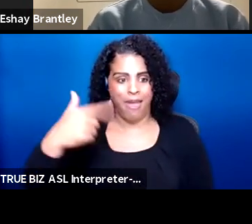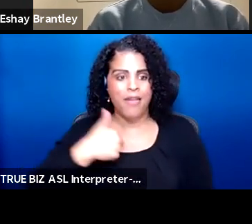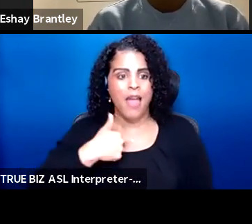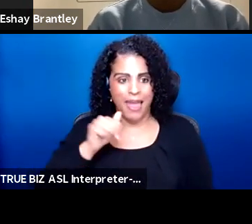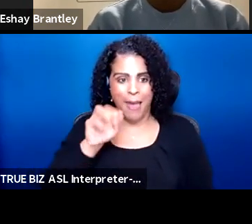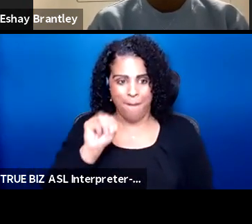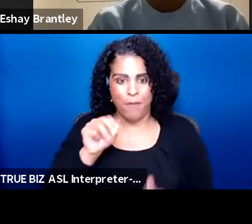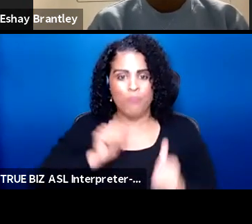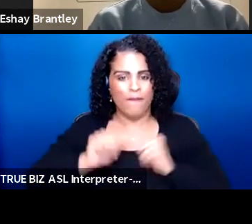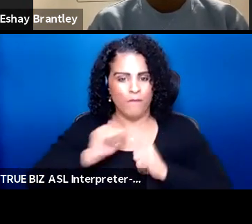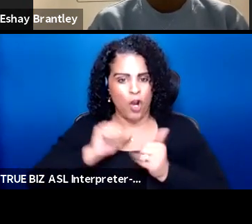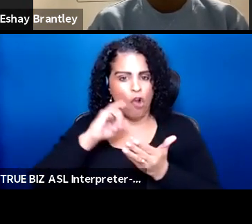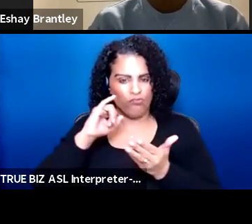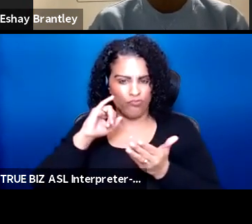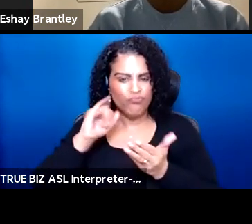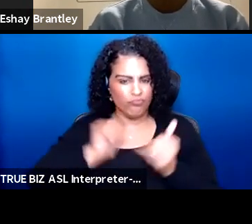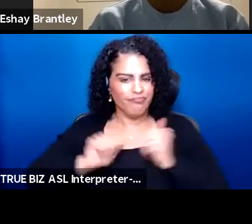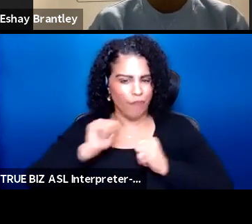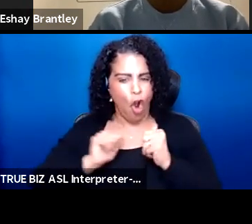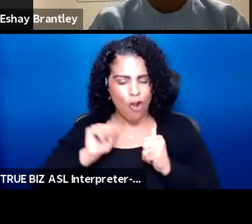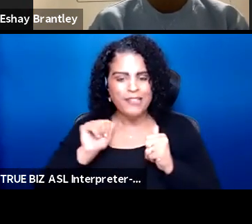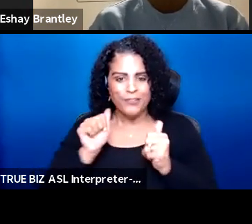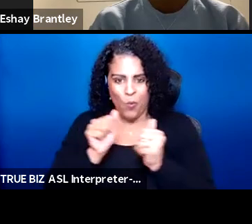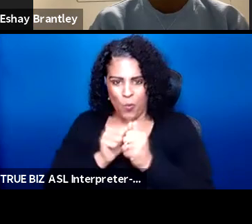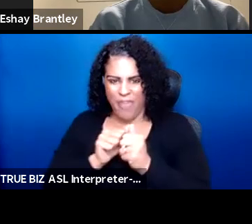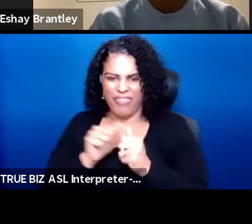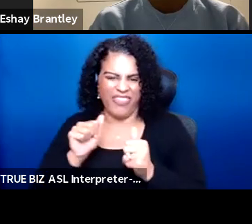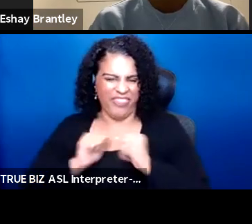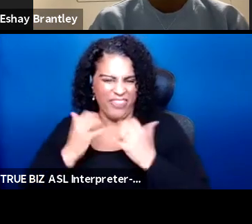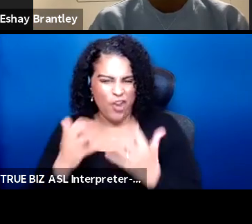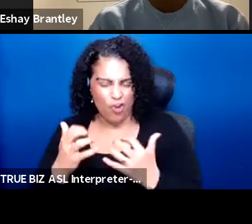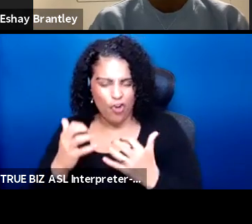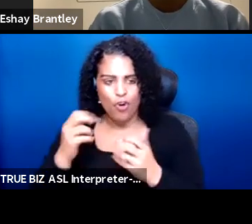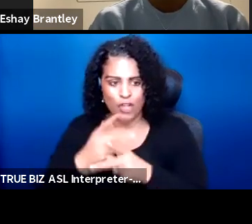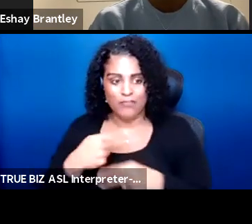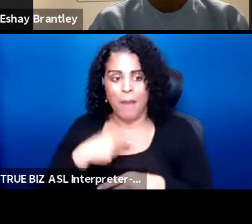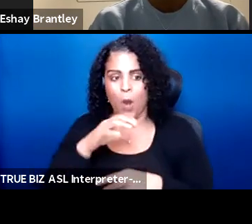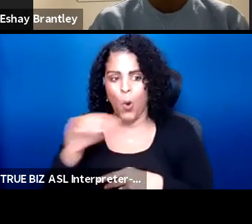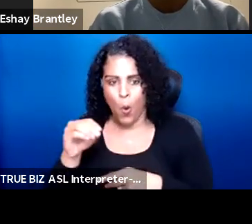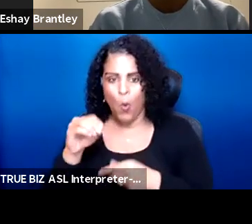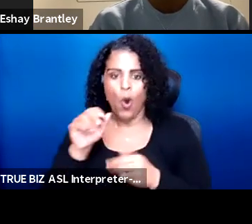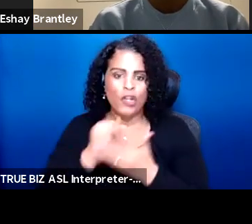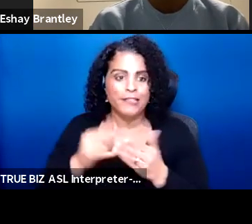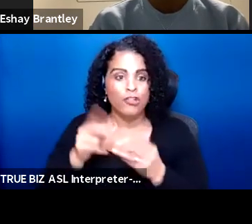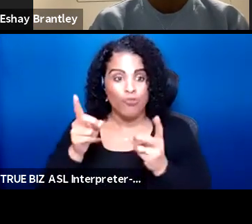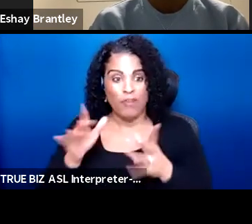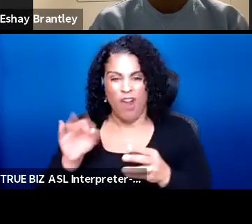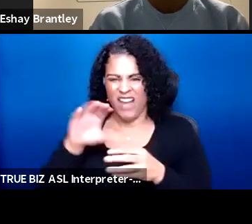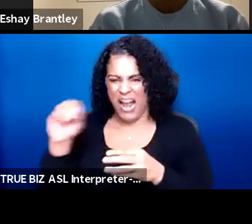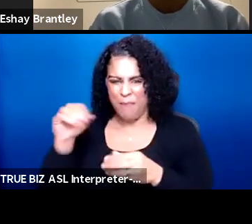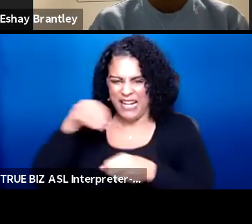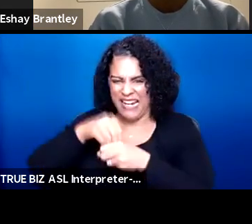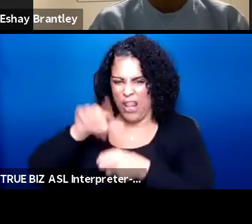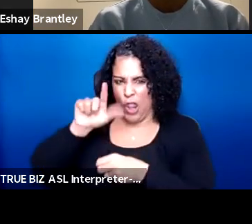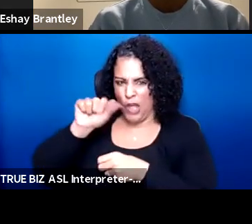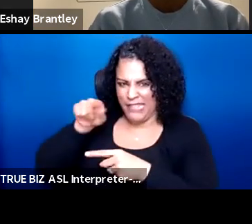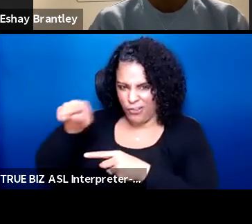a performing artist with Theater Productions. I'm the co-artistic director of this company based in Los